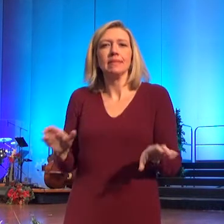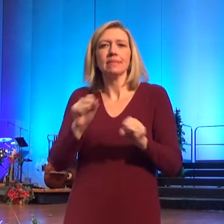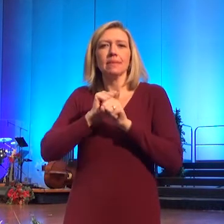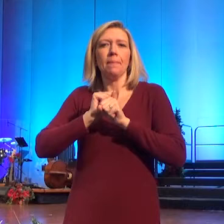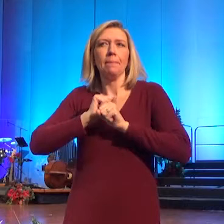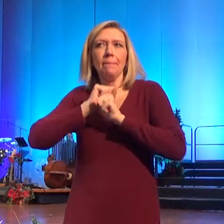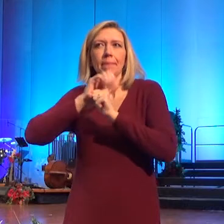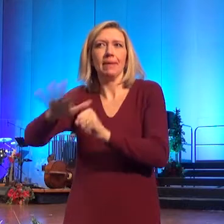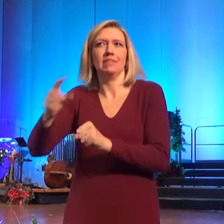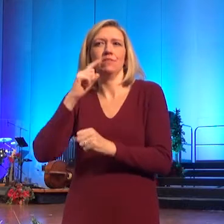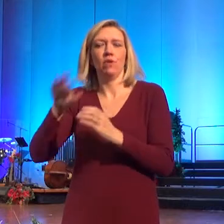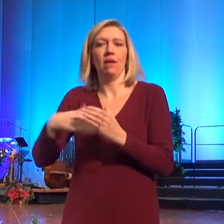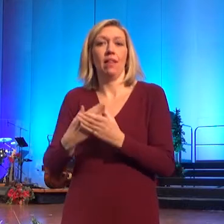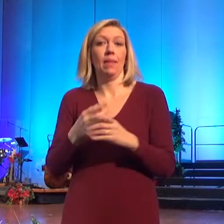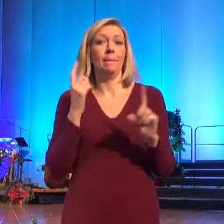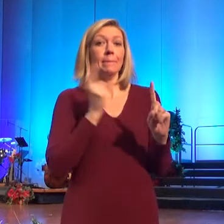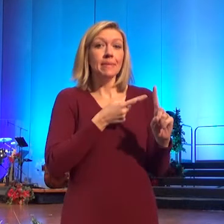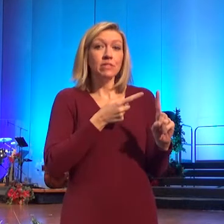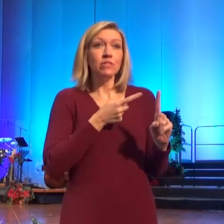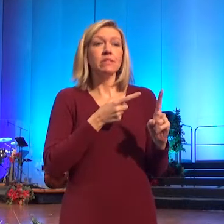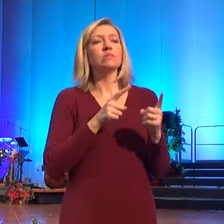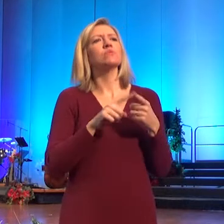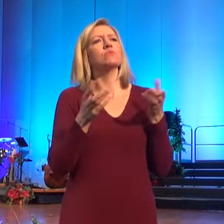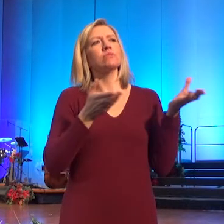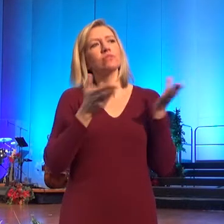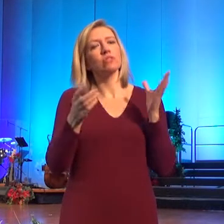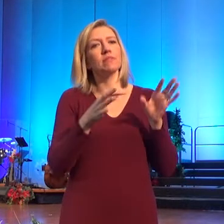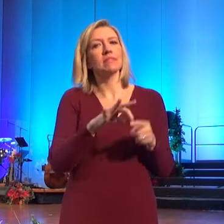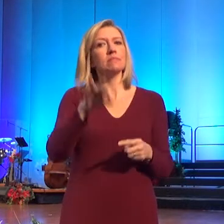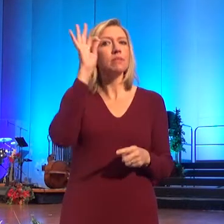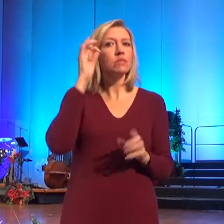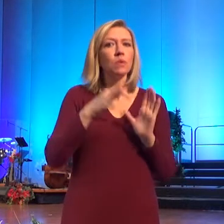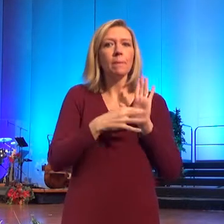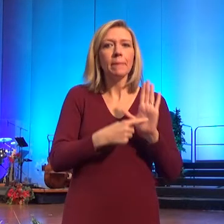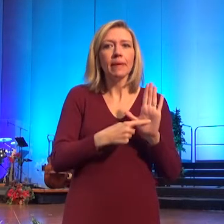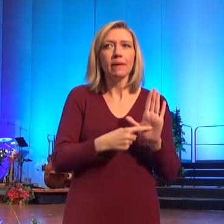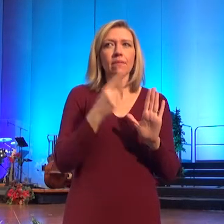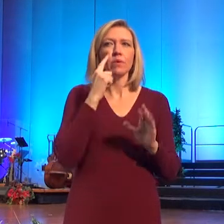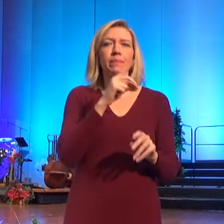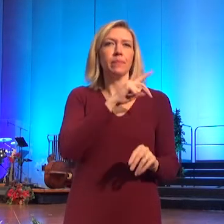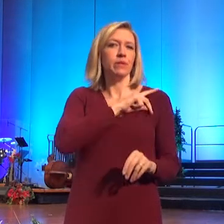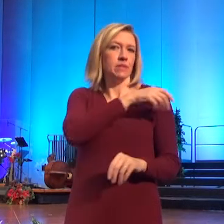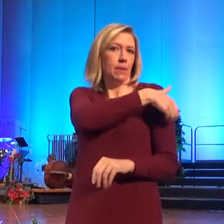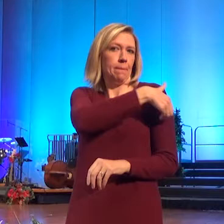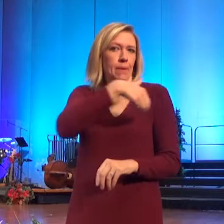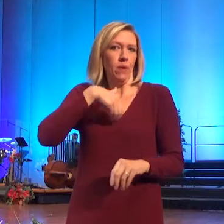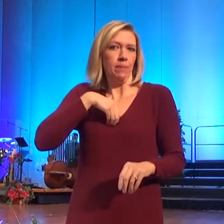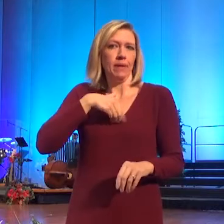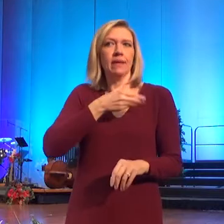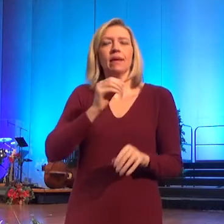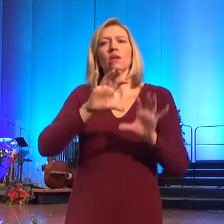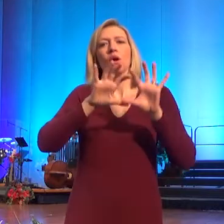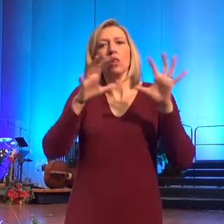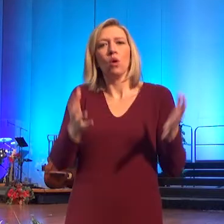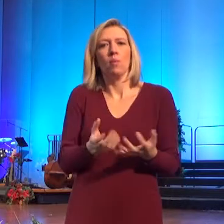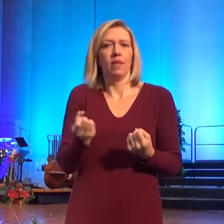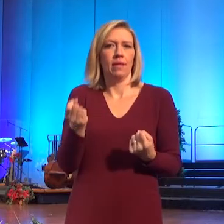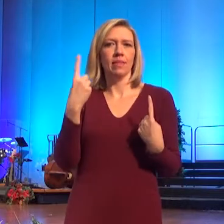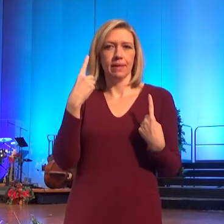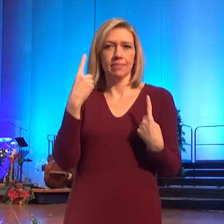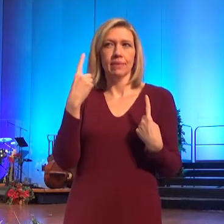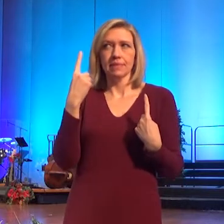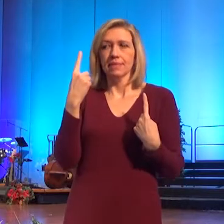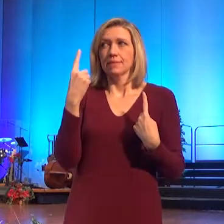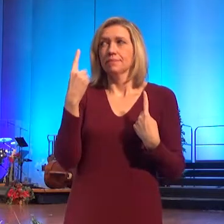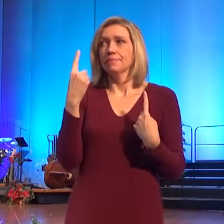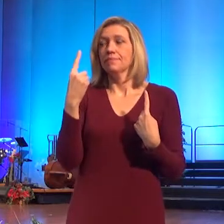abundance for all. And our mission, to serve as a spiritual beacon for personal empowerment and global